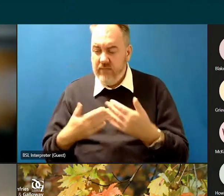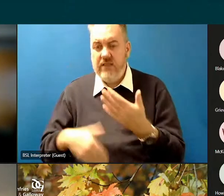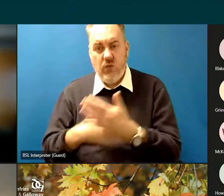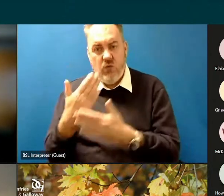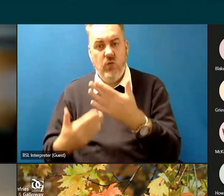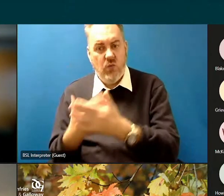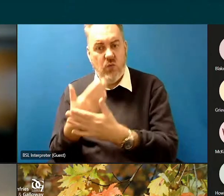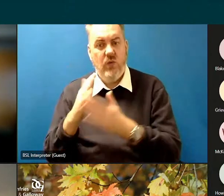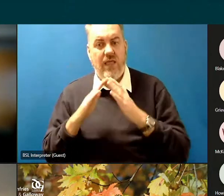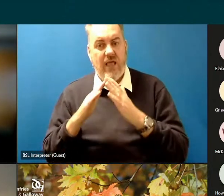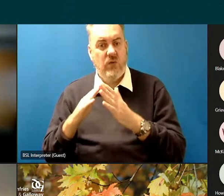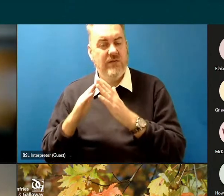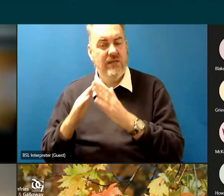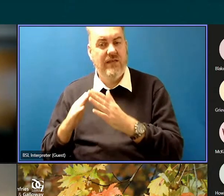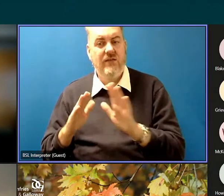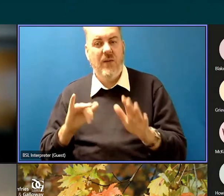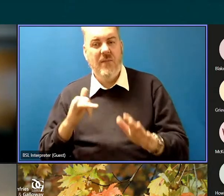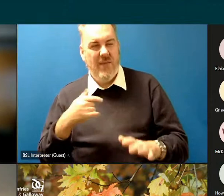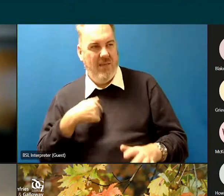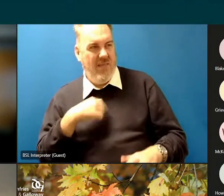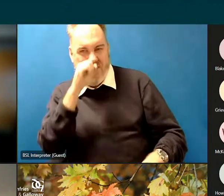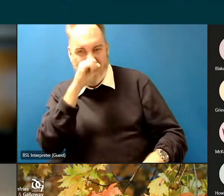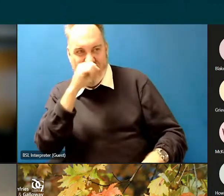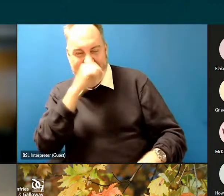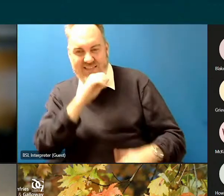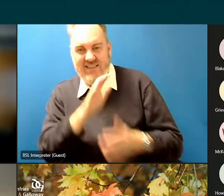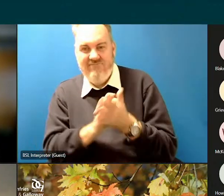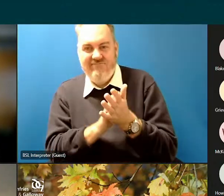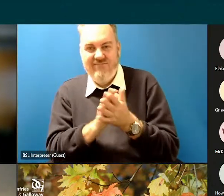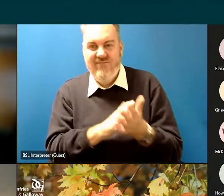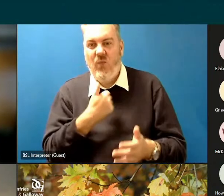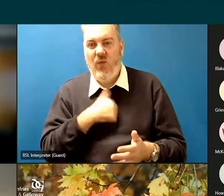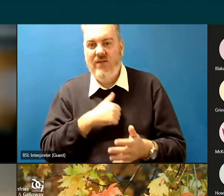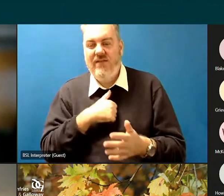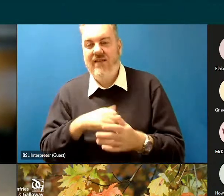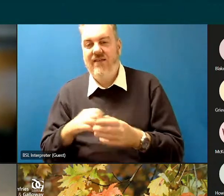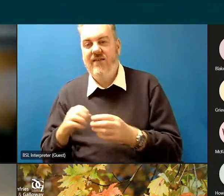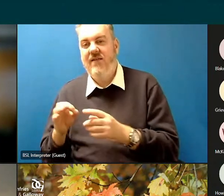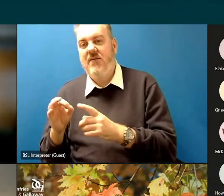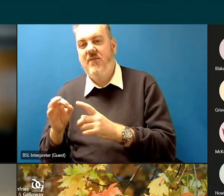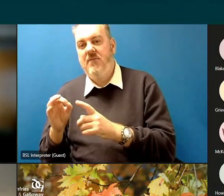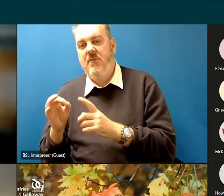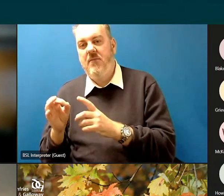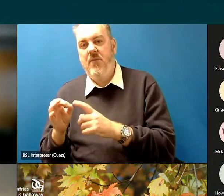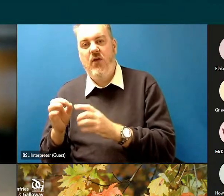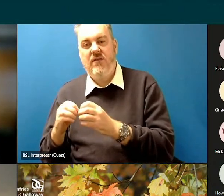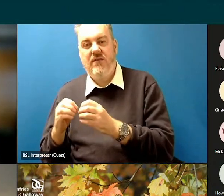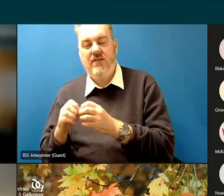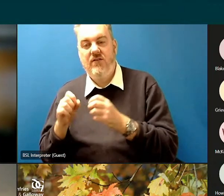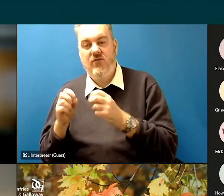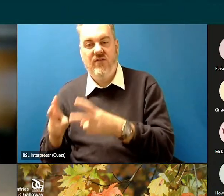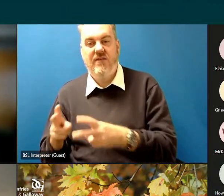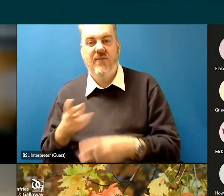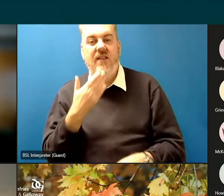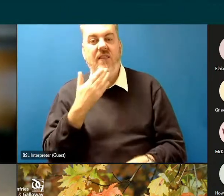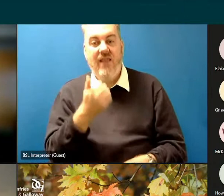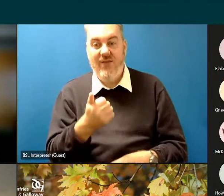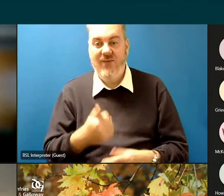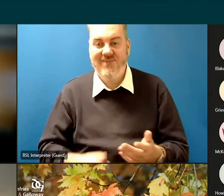development. So perhaps I'm being a bit greedy, wanting one in Cotton Street as well, but I'm sure you'll do your best. Thanks, James.